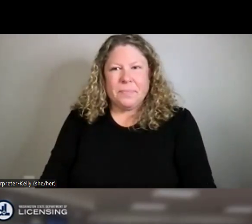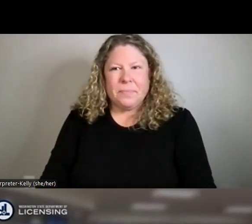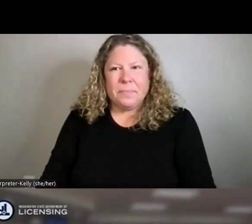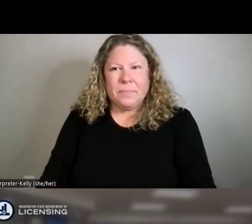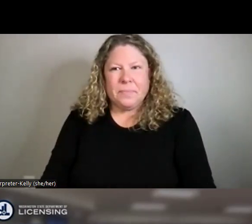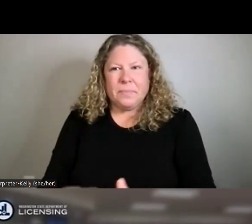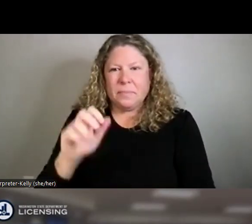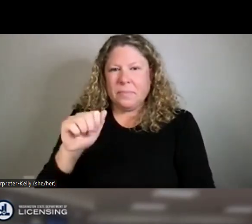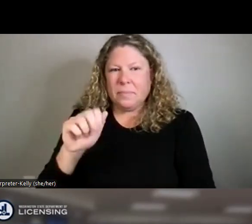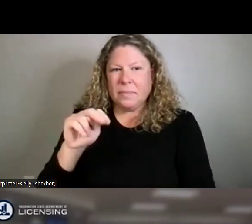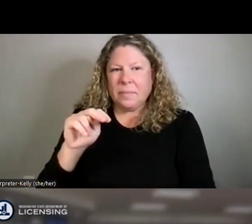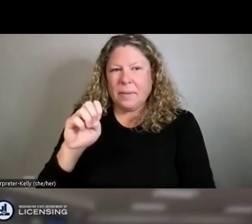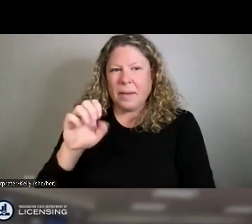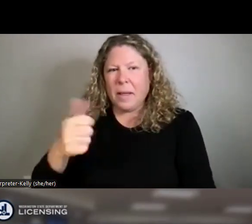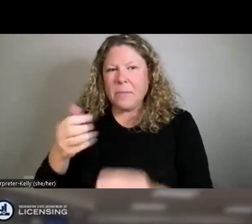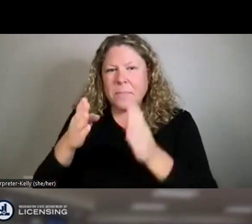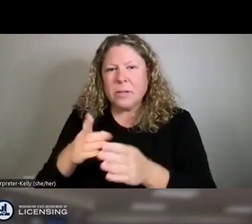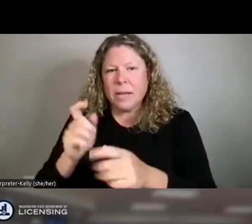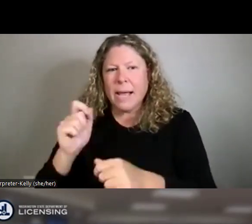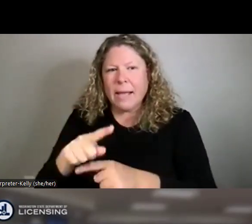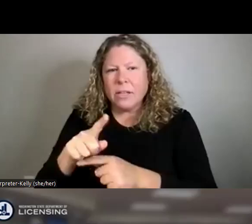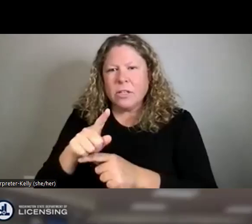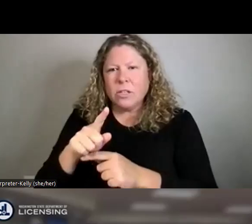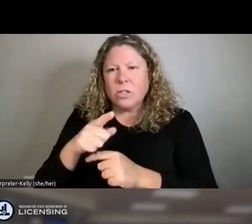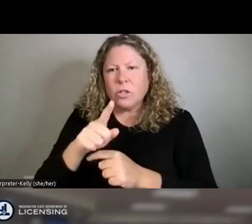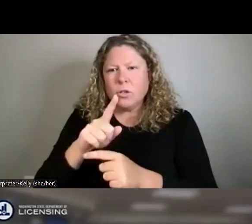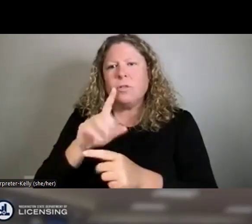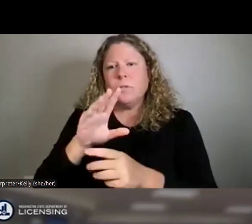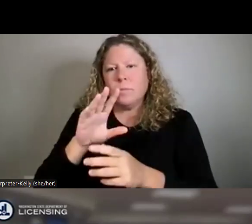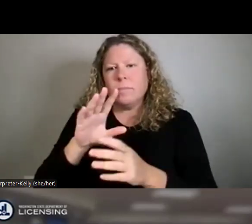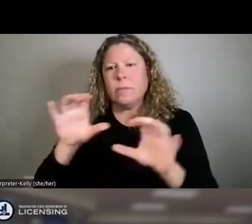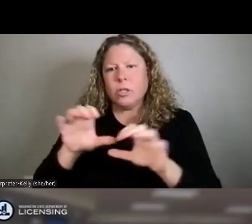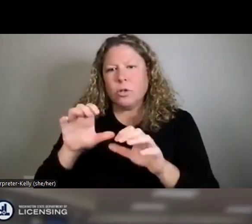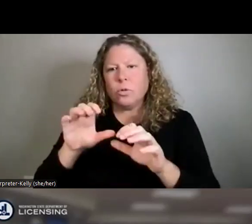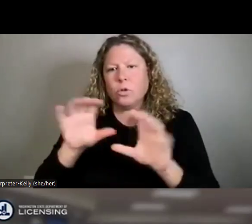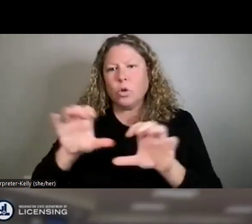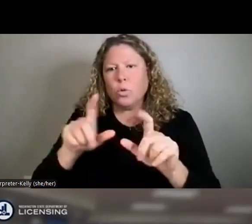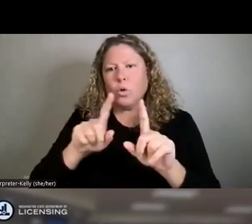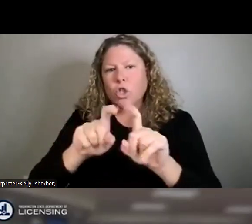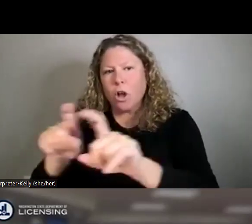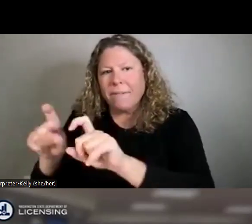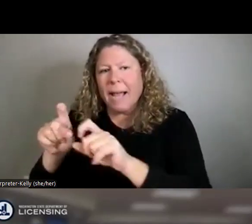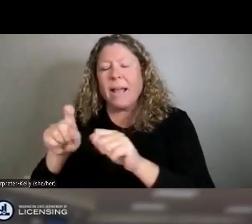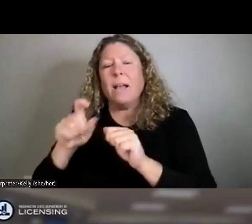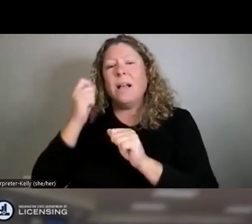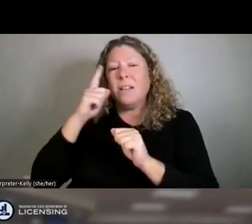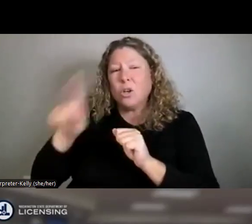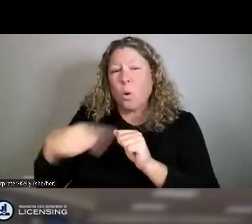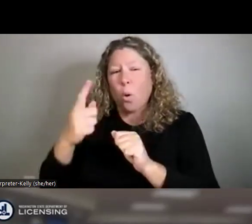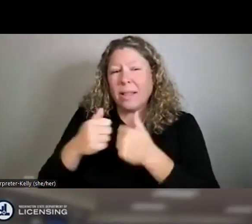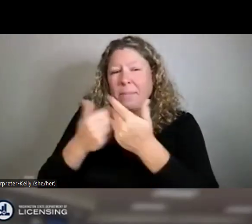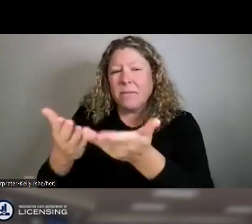Lucy asks, as part of your outreach, did you include surveys and communication in any other languages besides